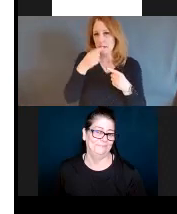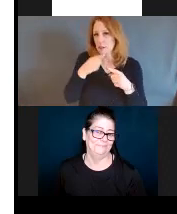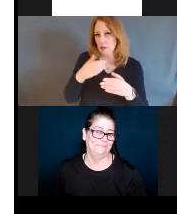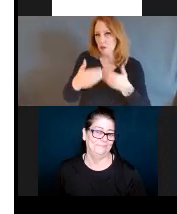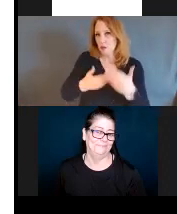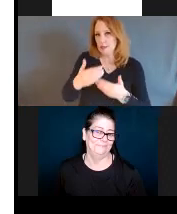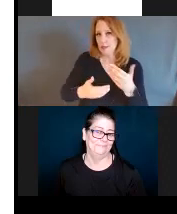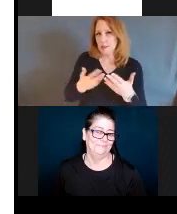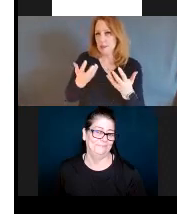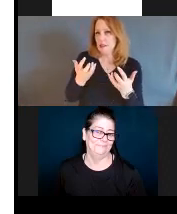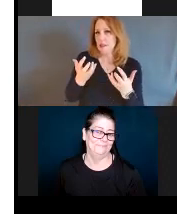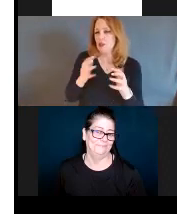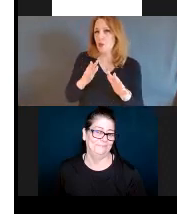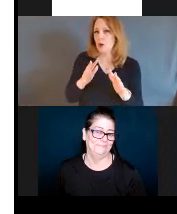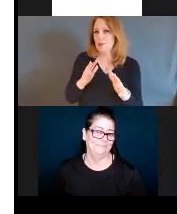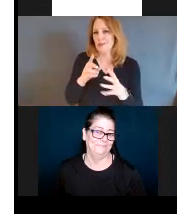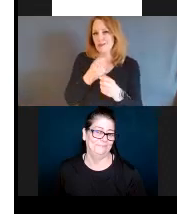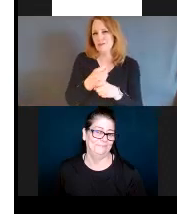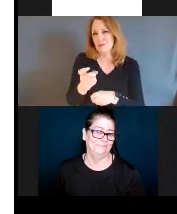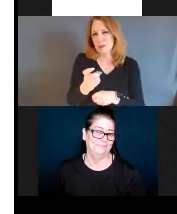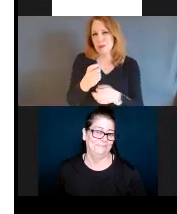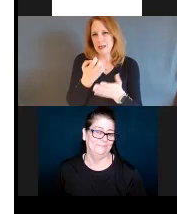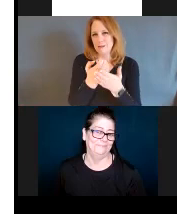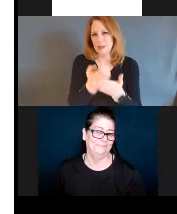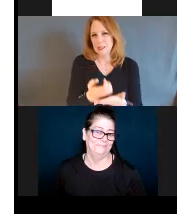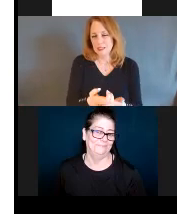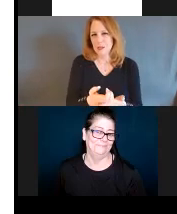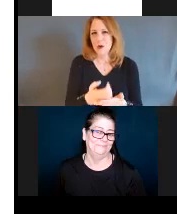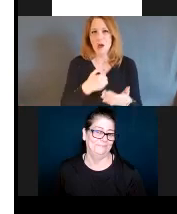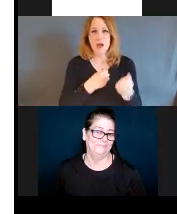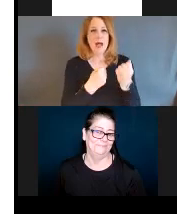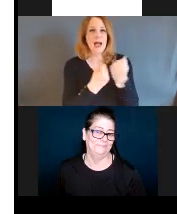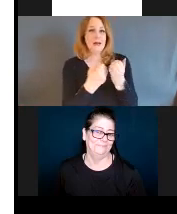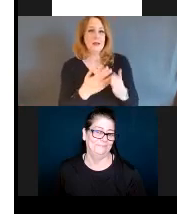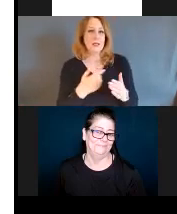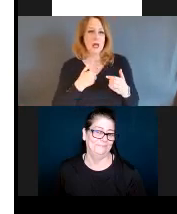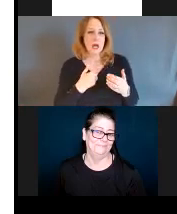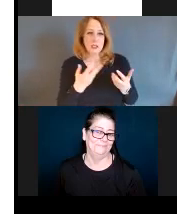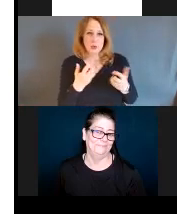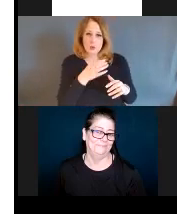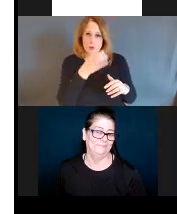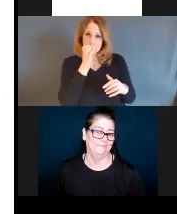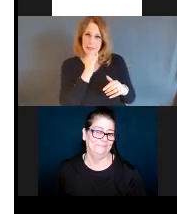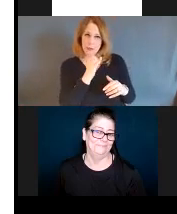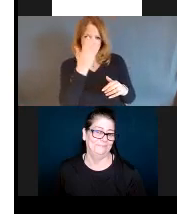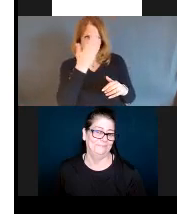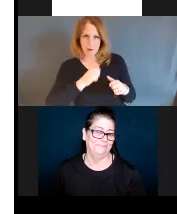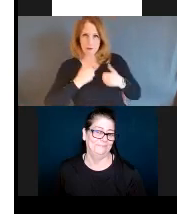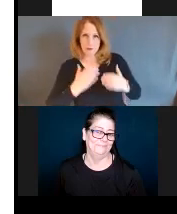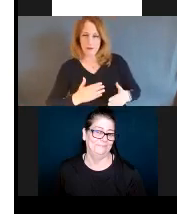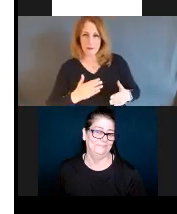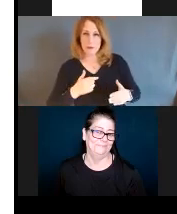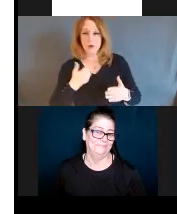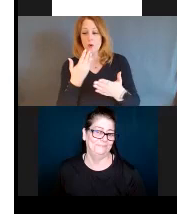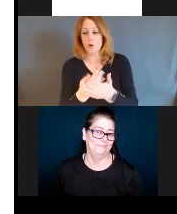they don't want to compromise evidence. So as an advocate, I did not want to drink in front of the survivor. And so the first thing I would do when I got home from